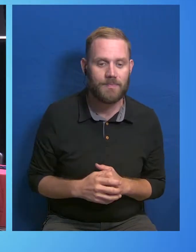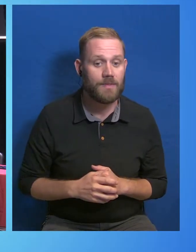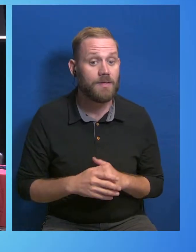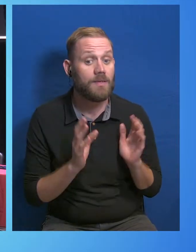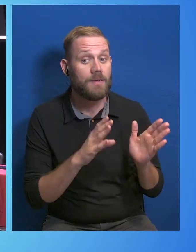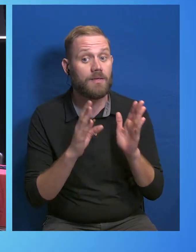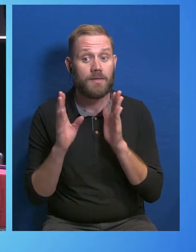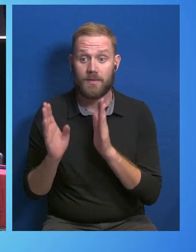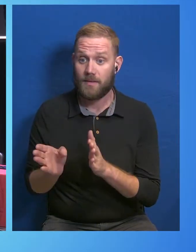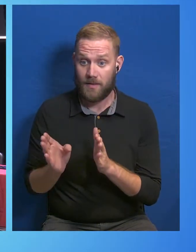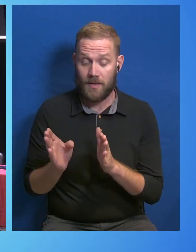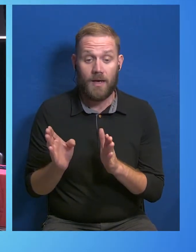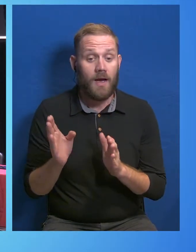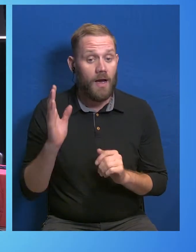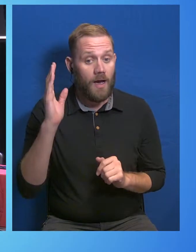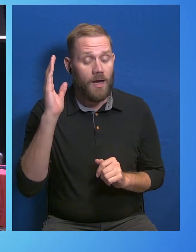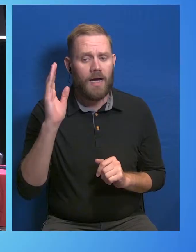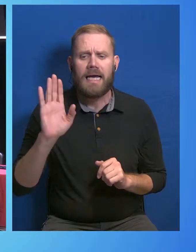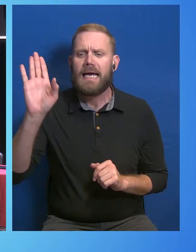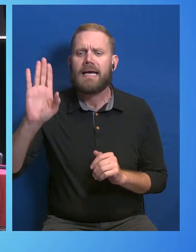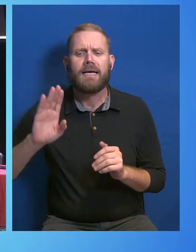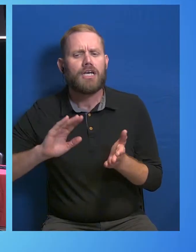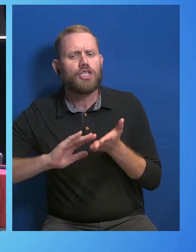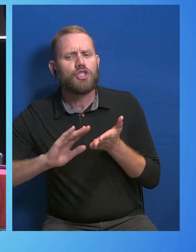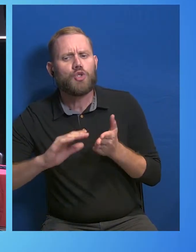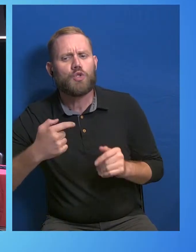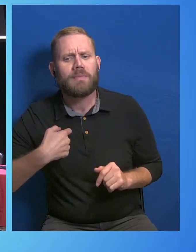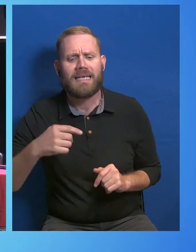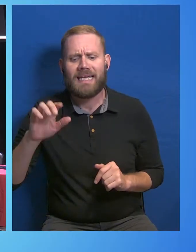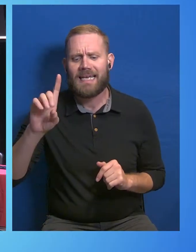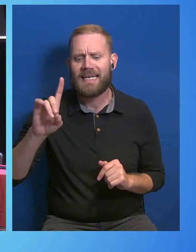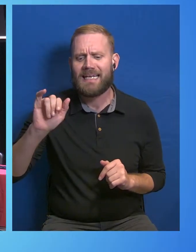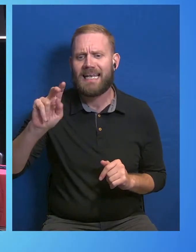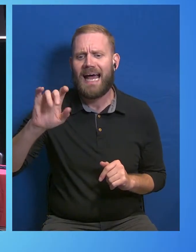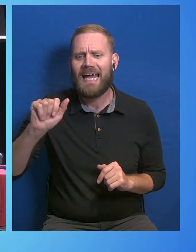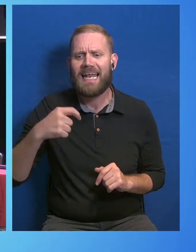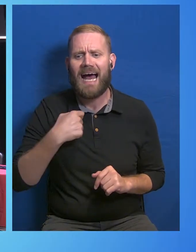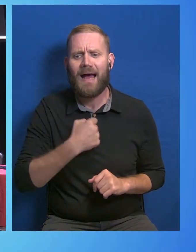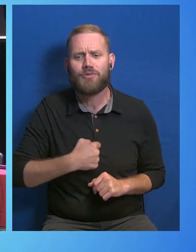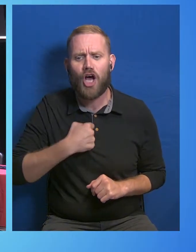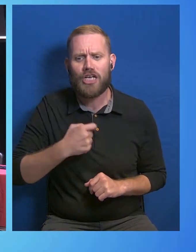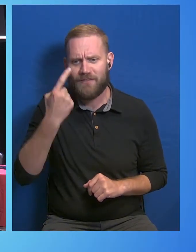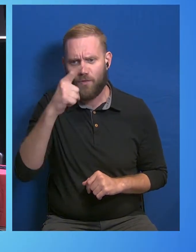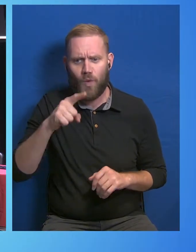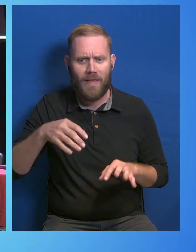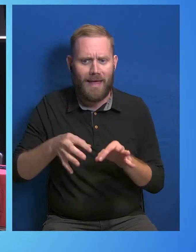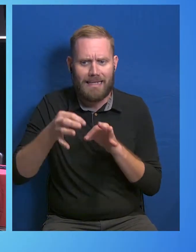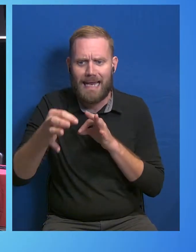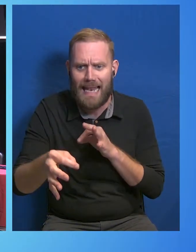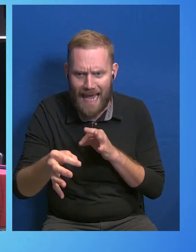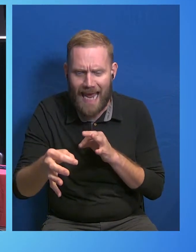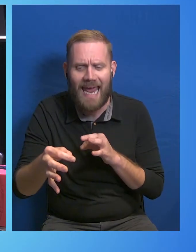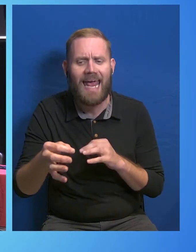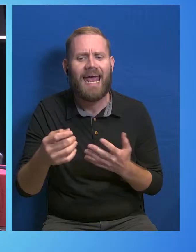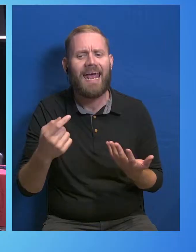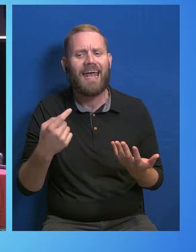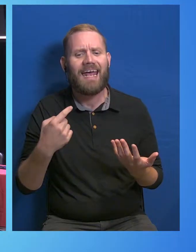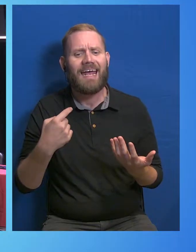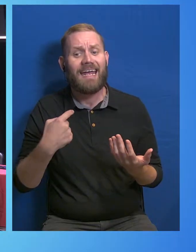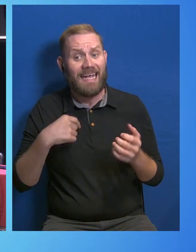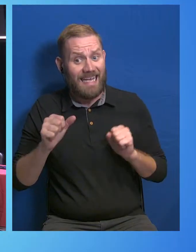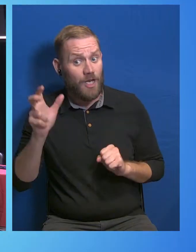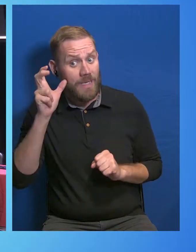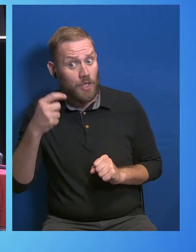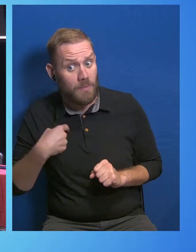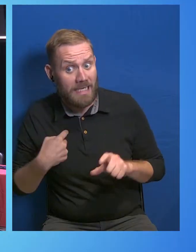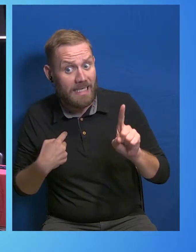So I know that. Excuse me, this is Diana. Apologies for the delay. This is Diana. Can you